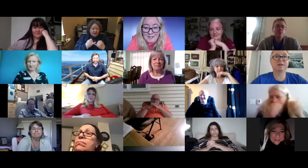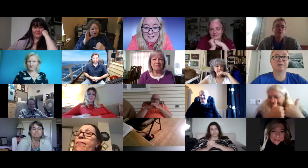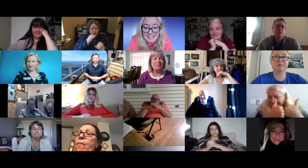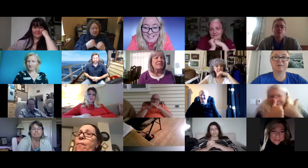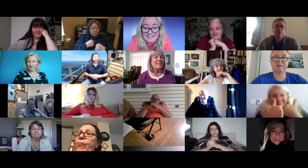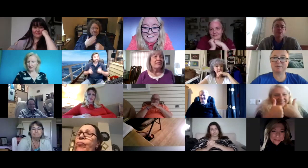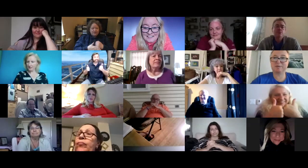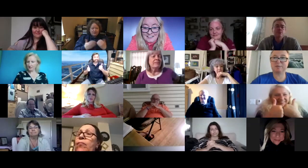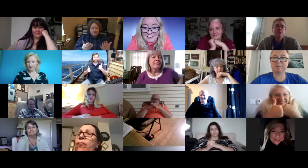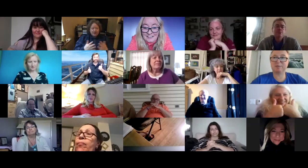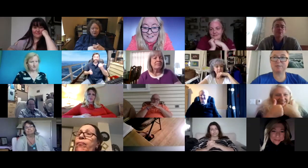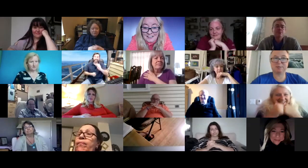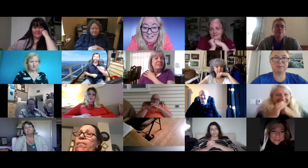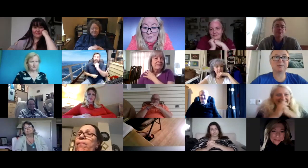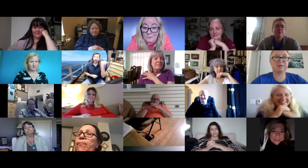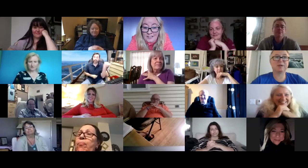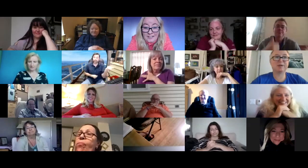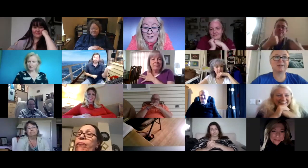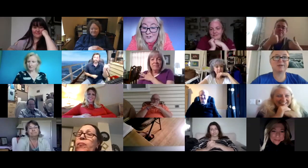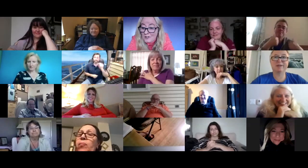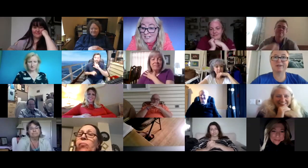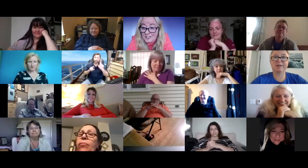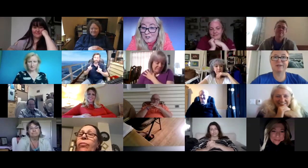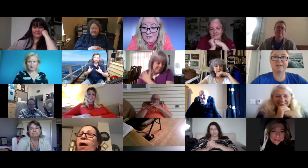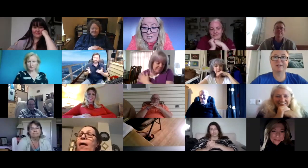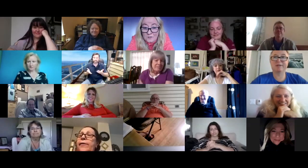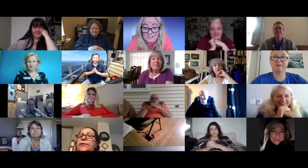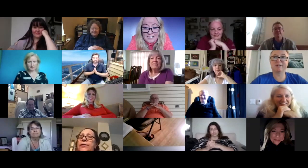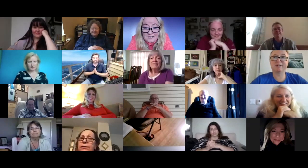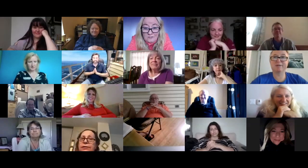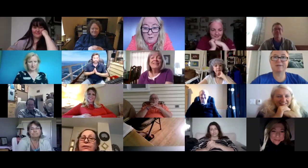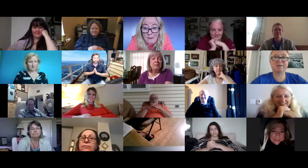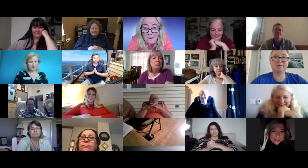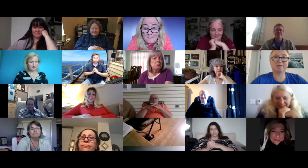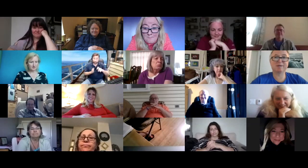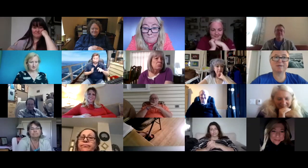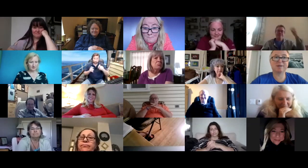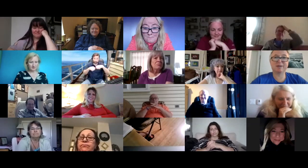Okay, anybody else? Are we drawing this to a close now?